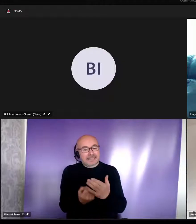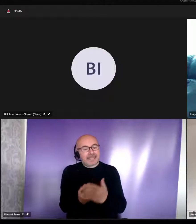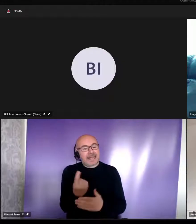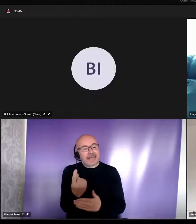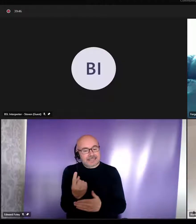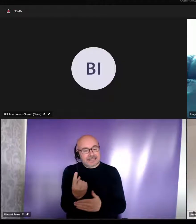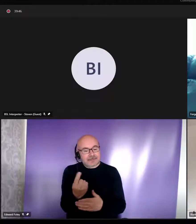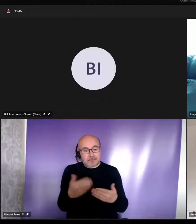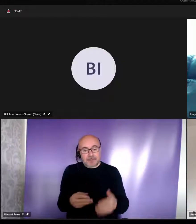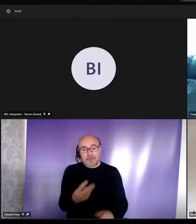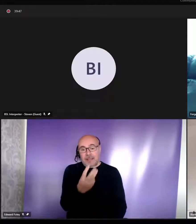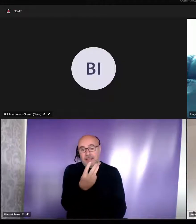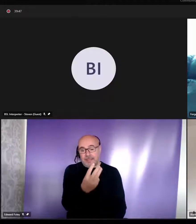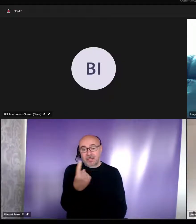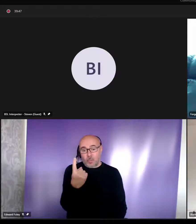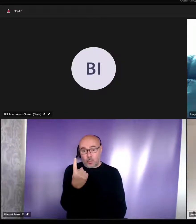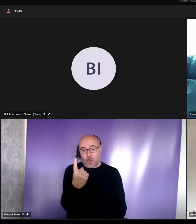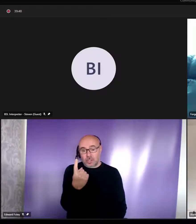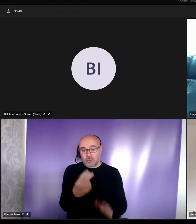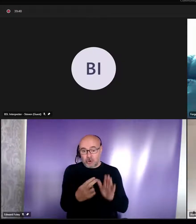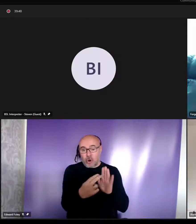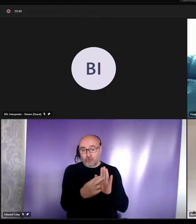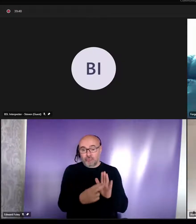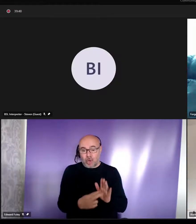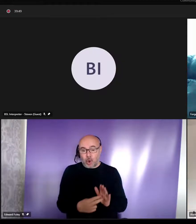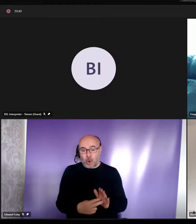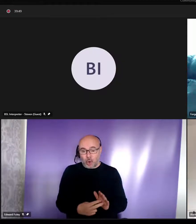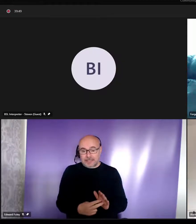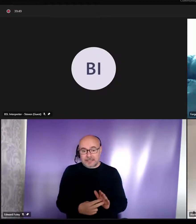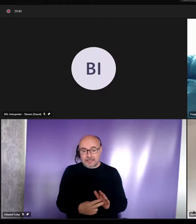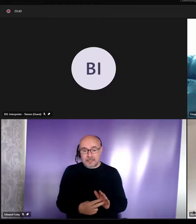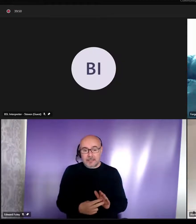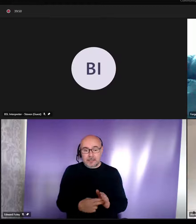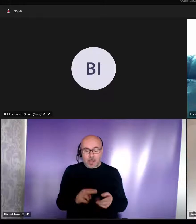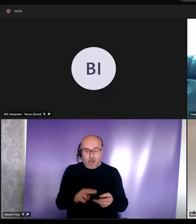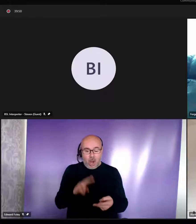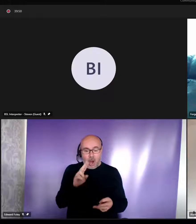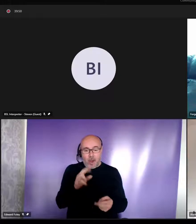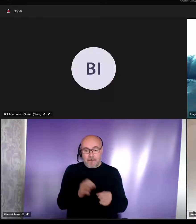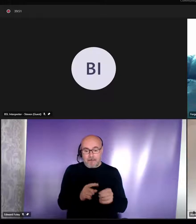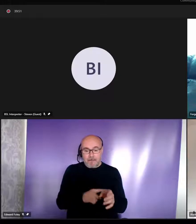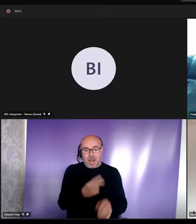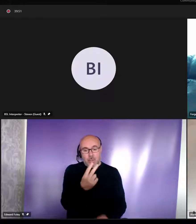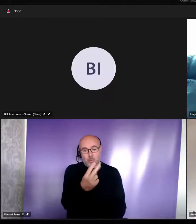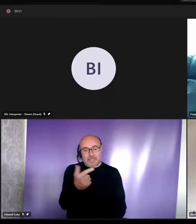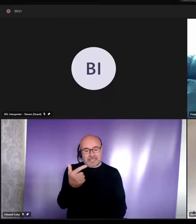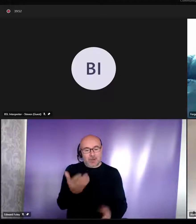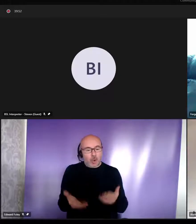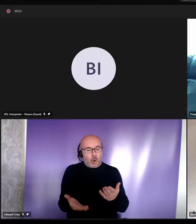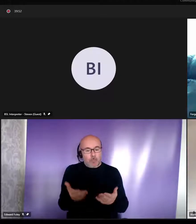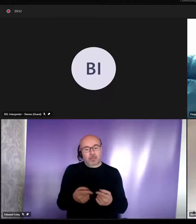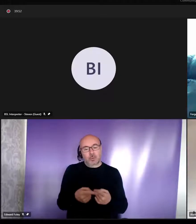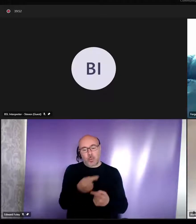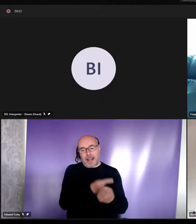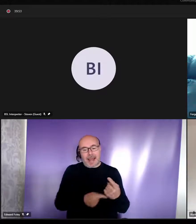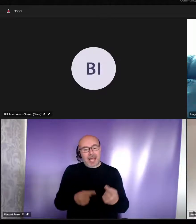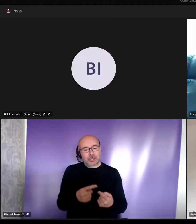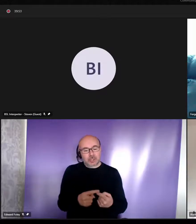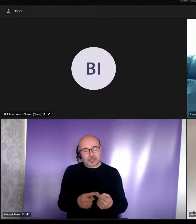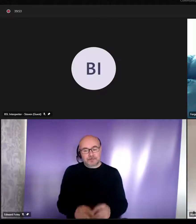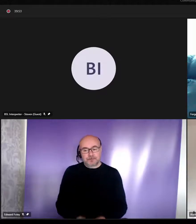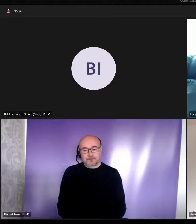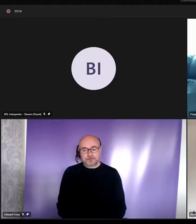31 recorded within the resource for this period, an increase of 27 when compared to last year. Similarly, looking